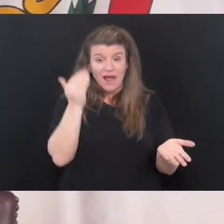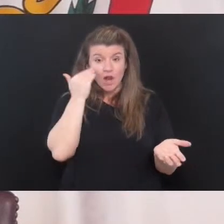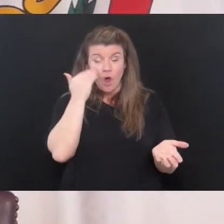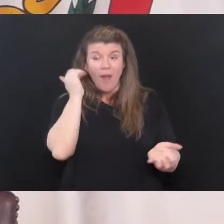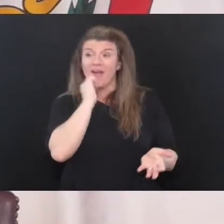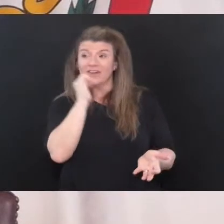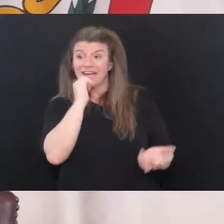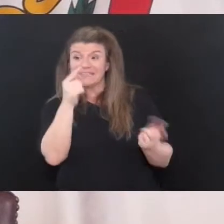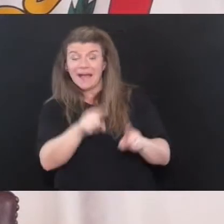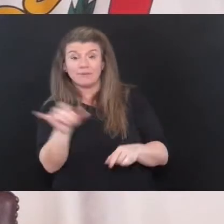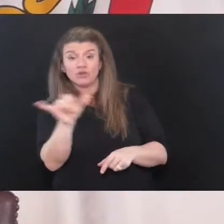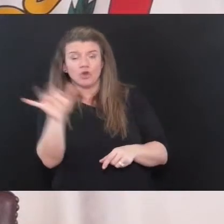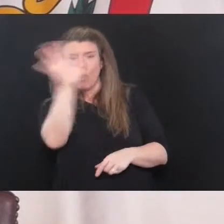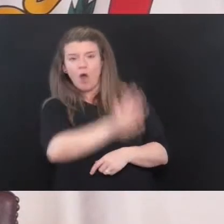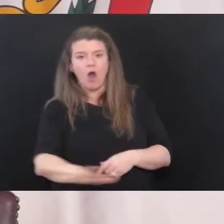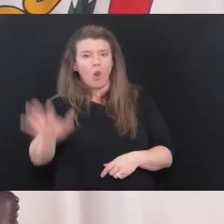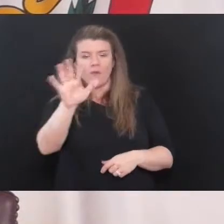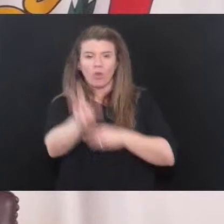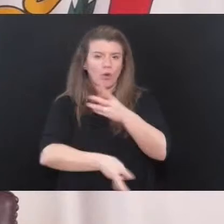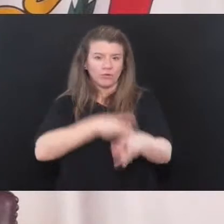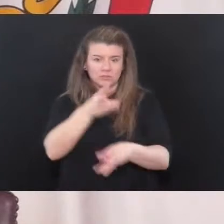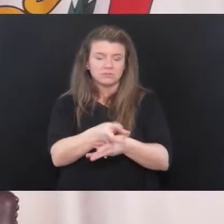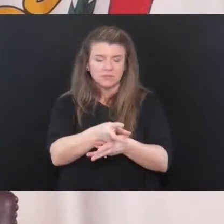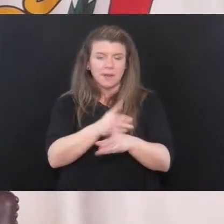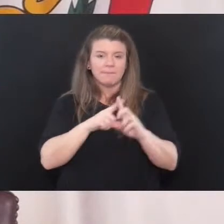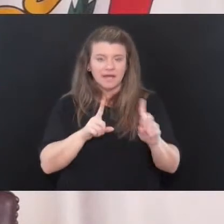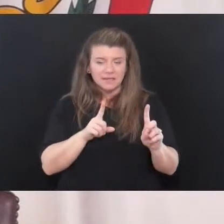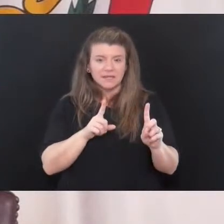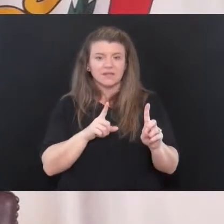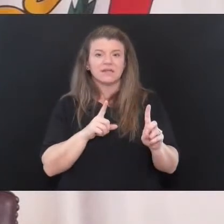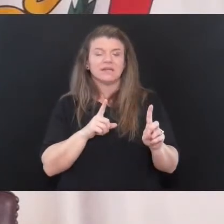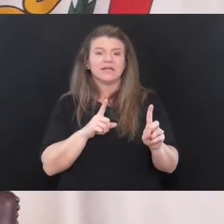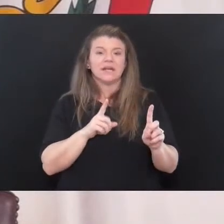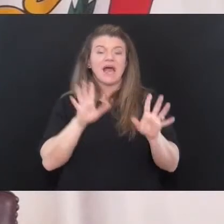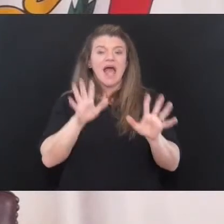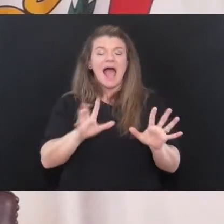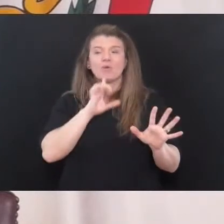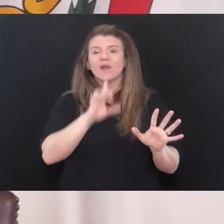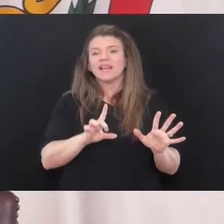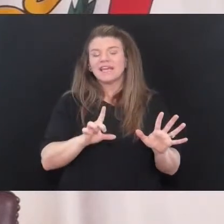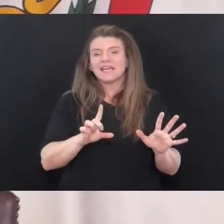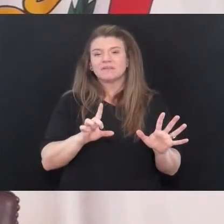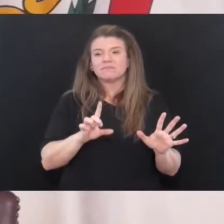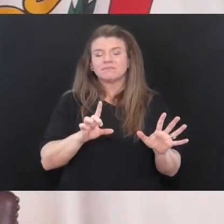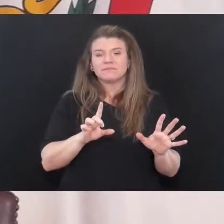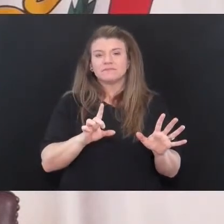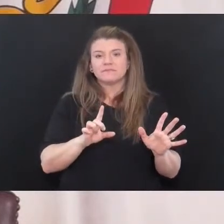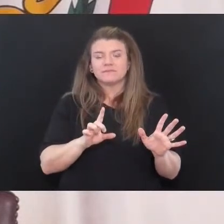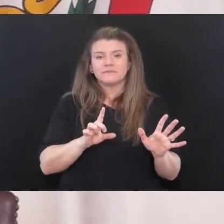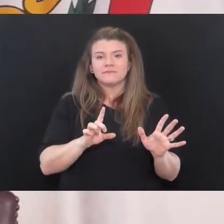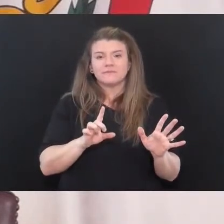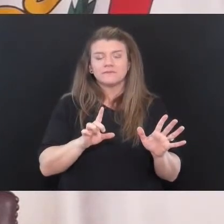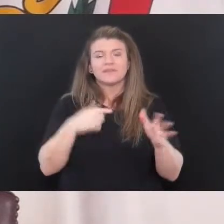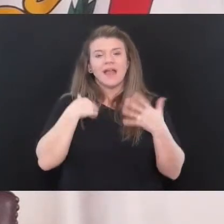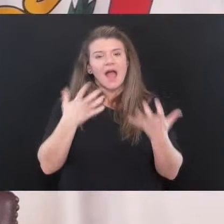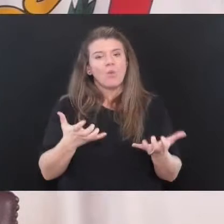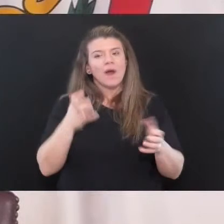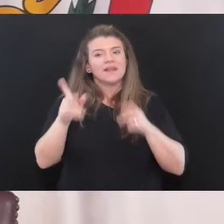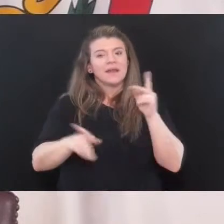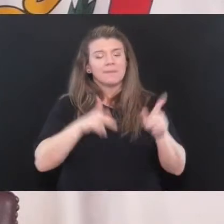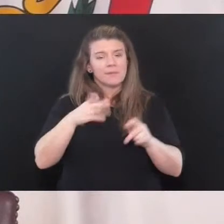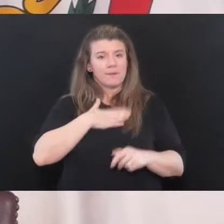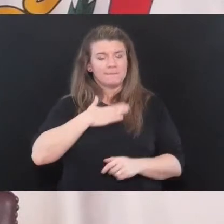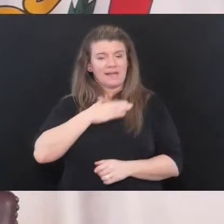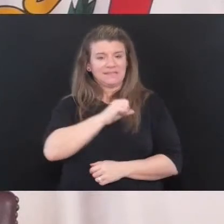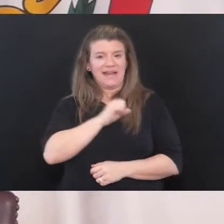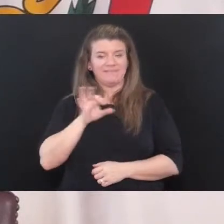and every day all across this nation and everything. But I really, one of the people on my